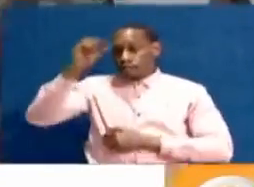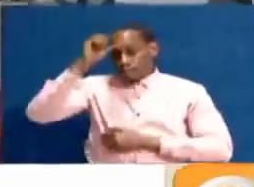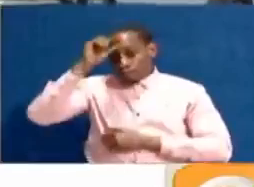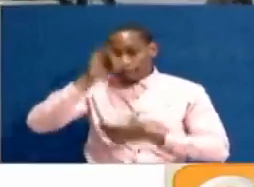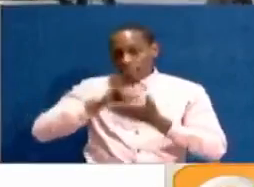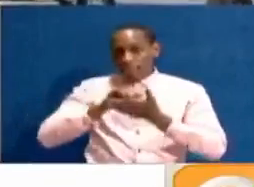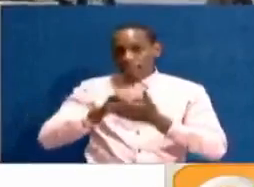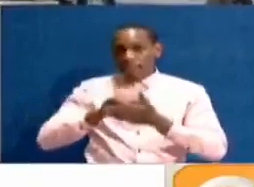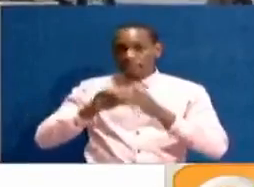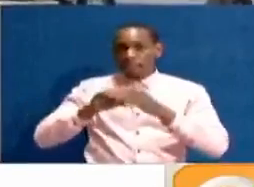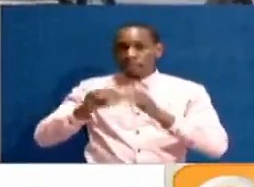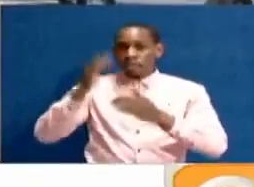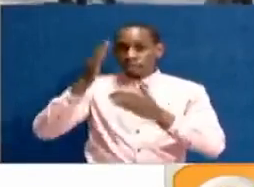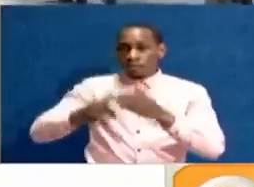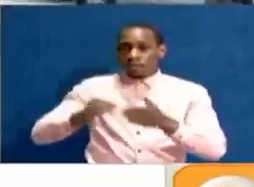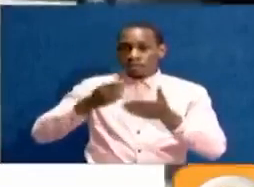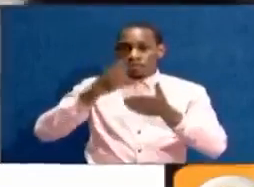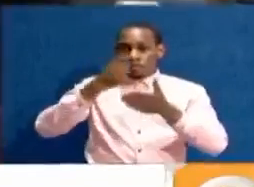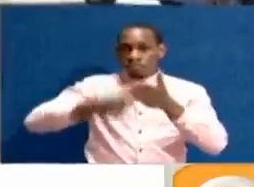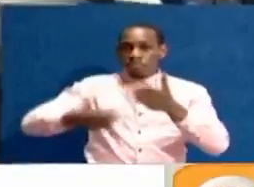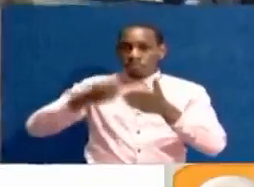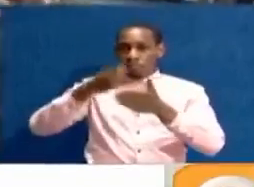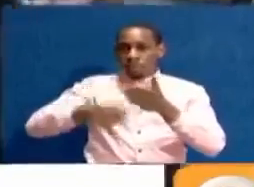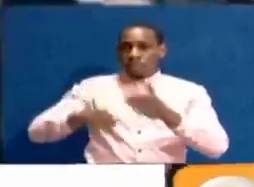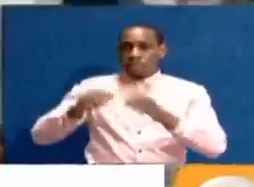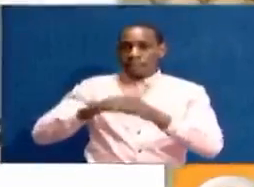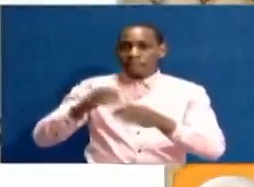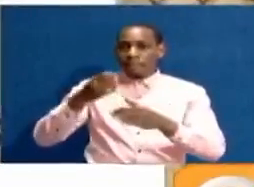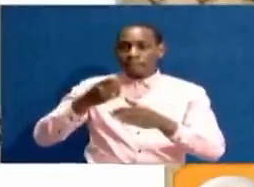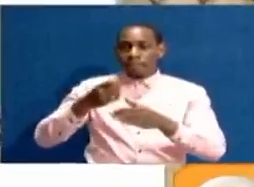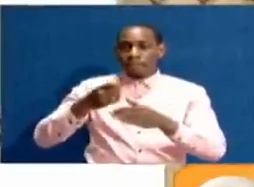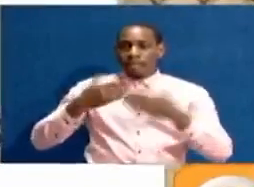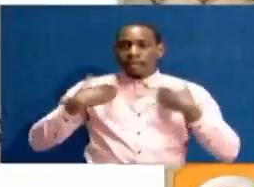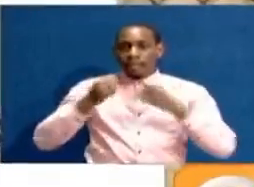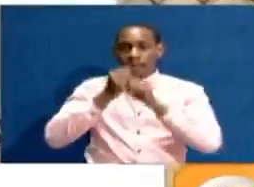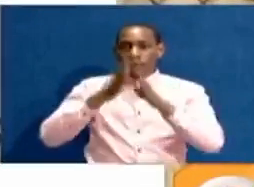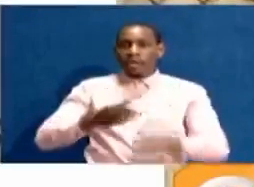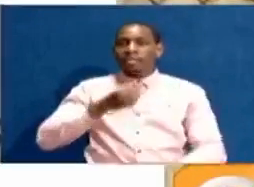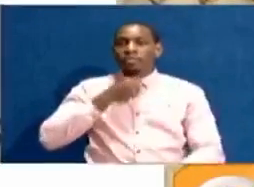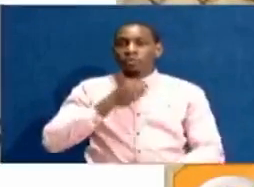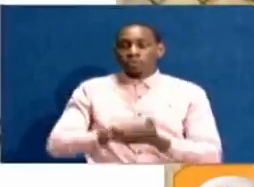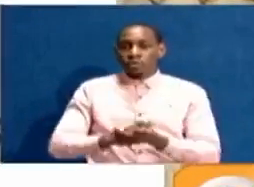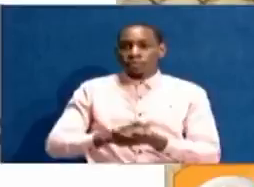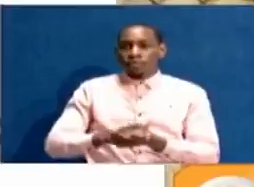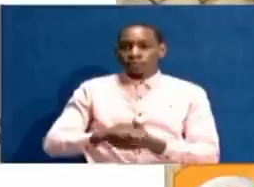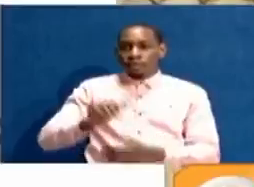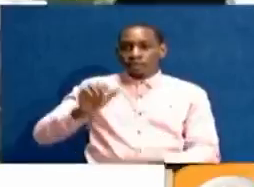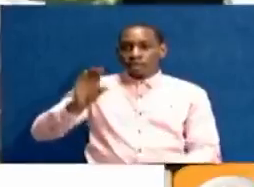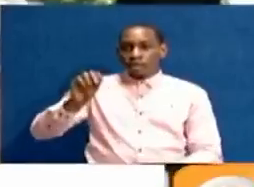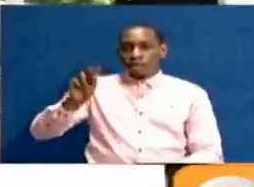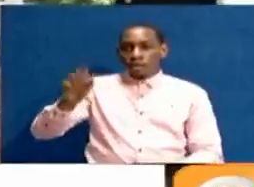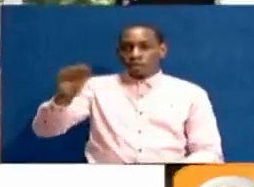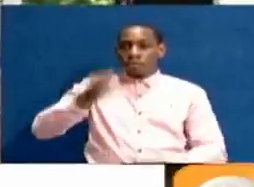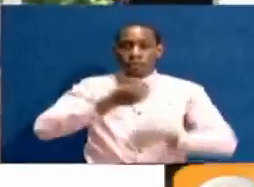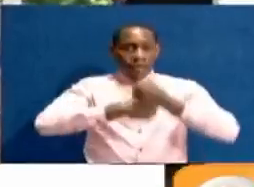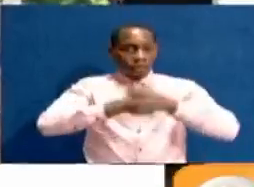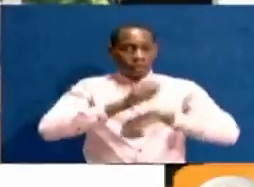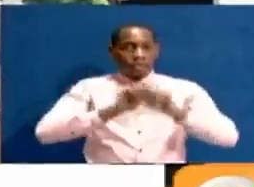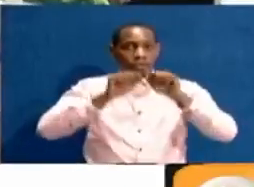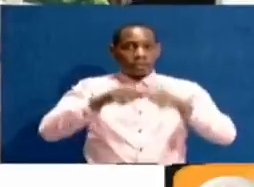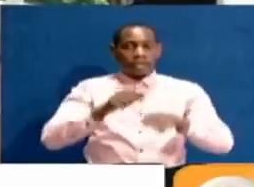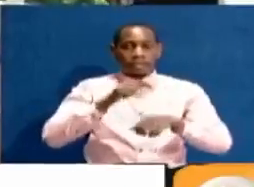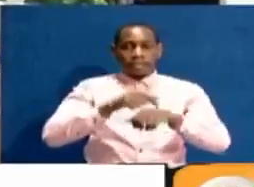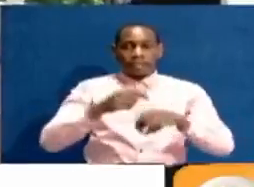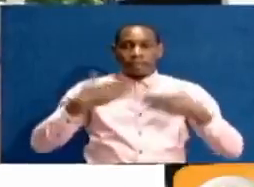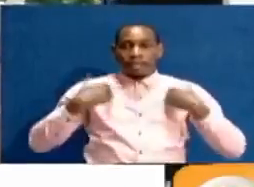governments to seize remittance of membership fees to health care workers' unions. Atwoli says COTU will take action if